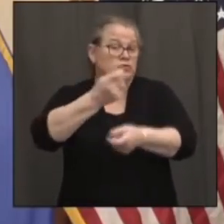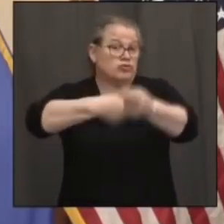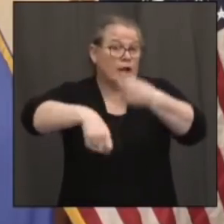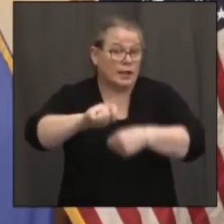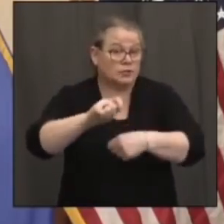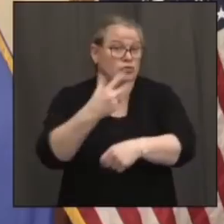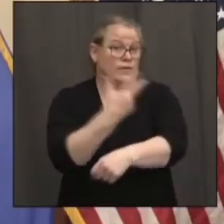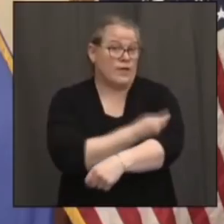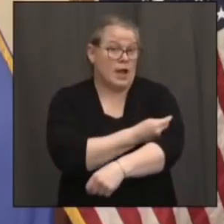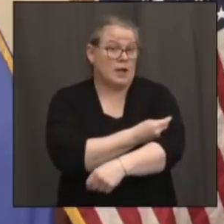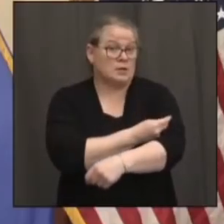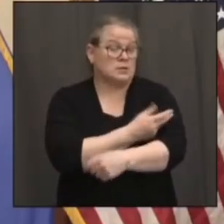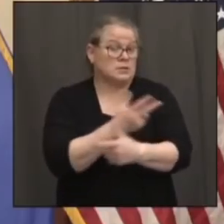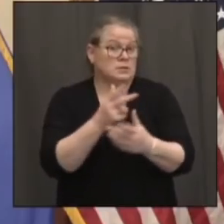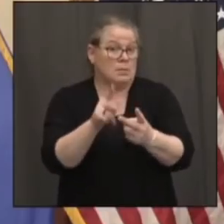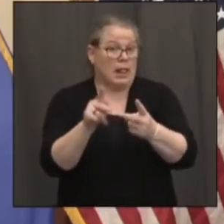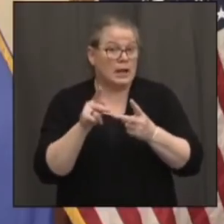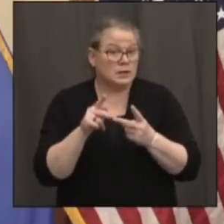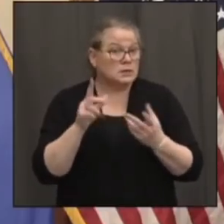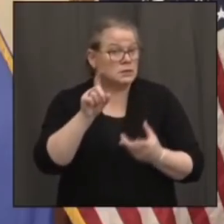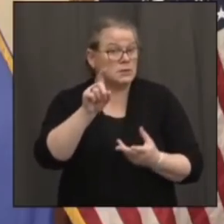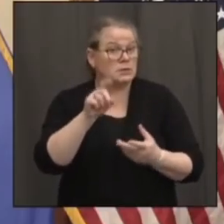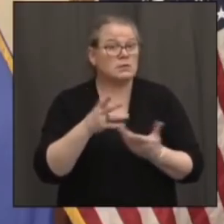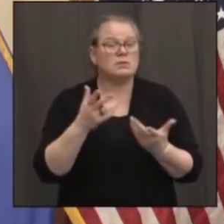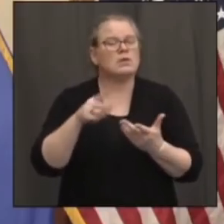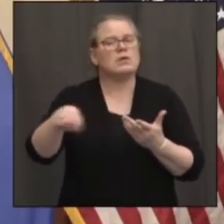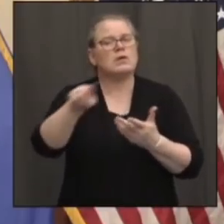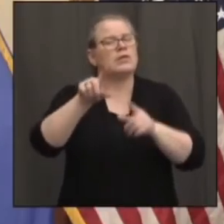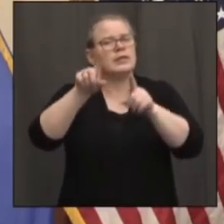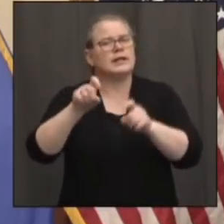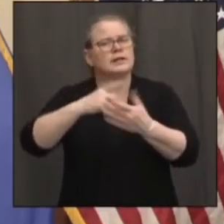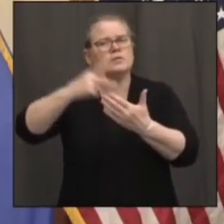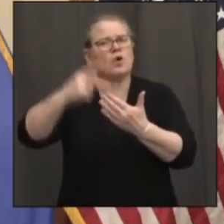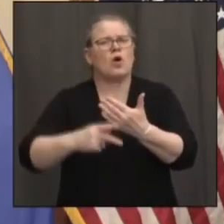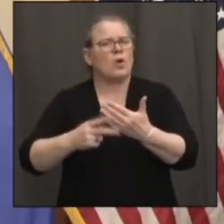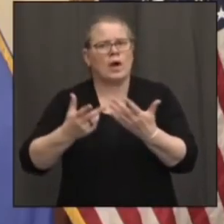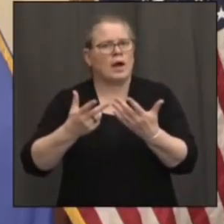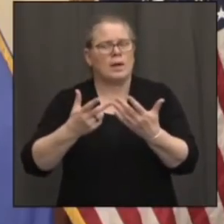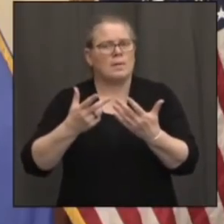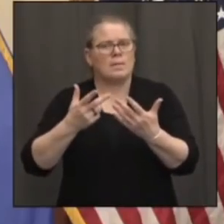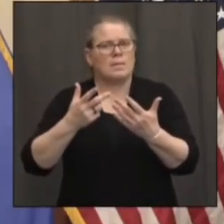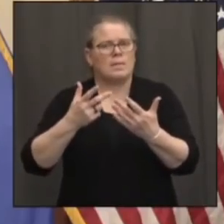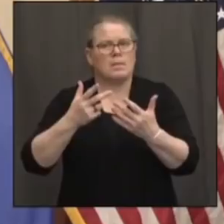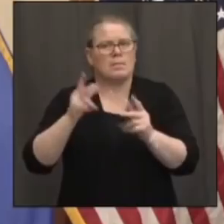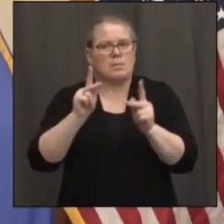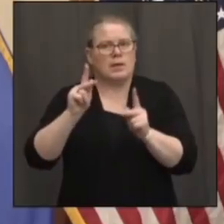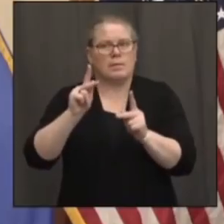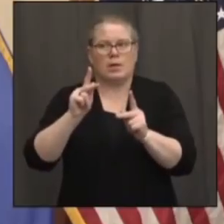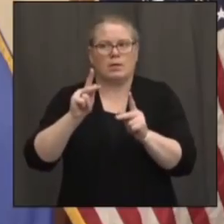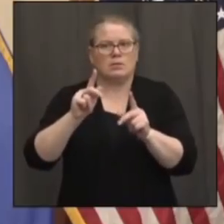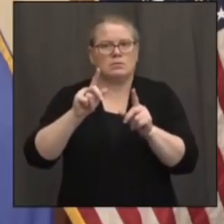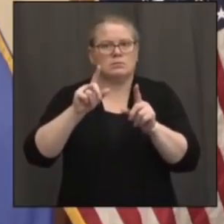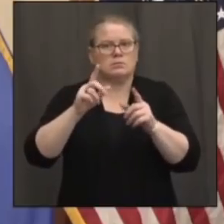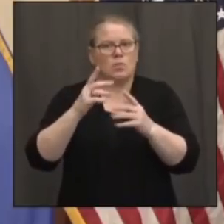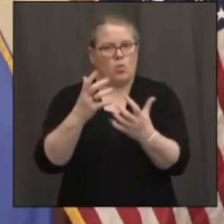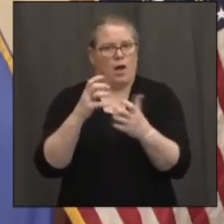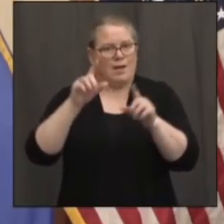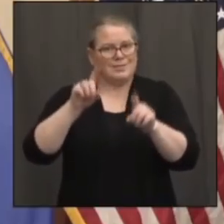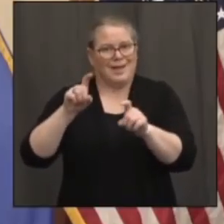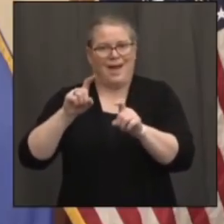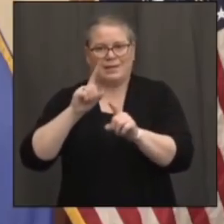vaccinations? Or what's going to happen to the testing program as fewer people are tested?